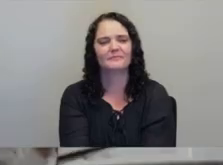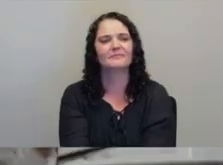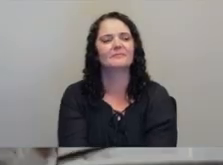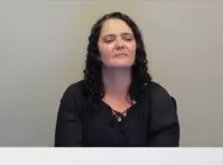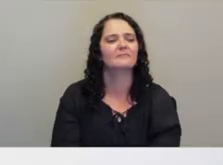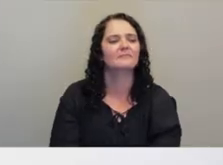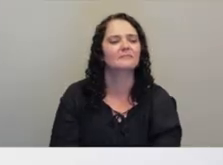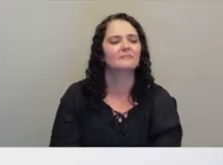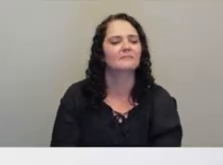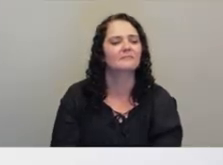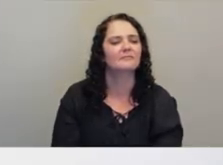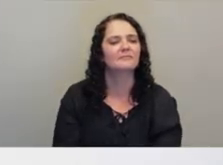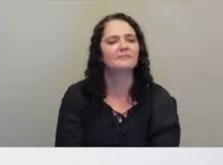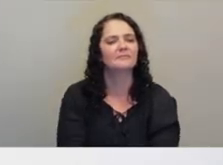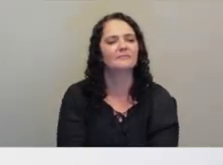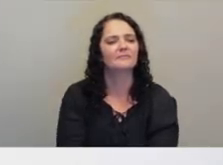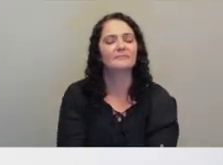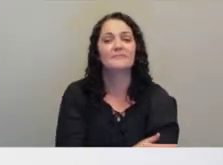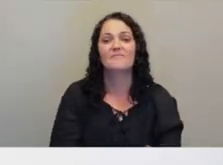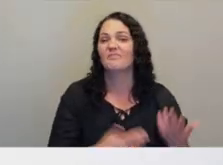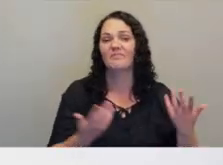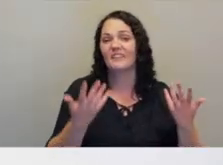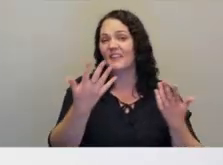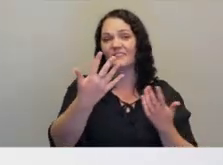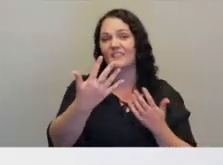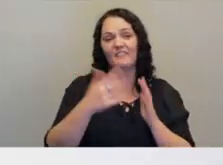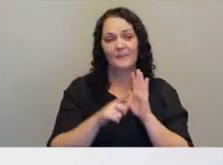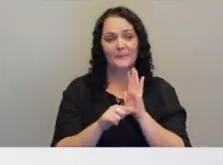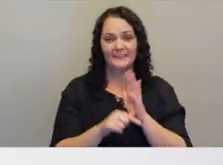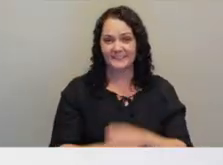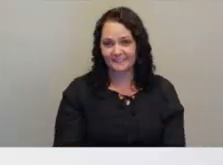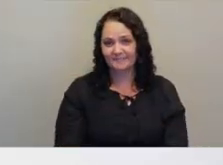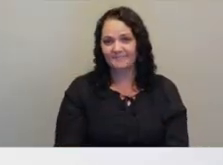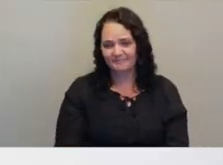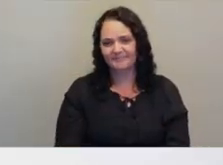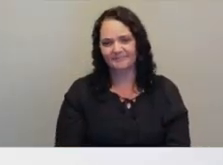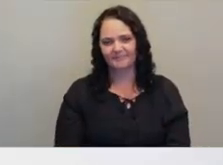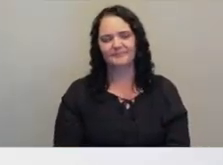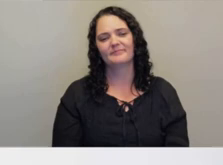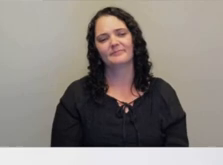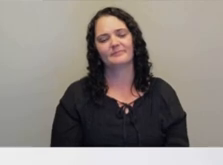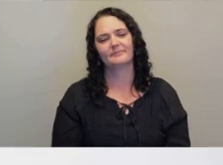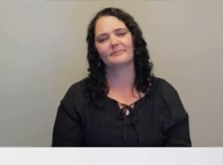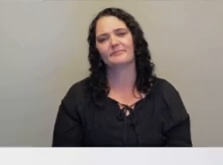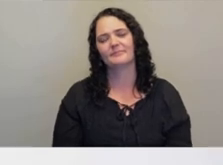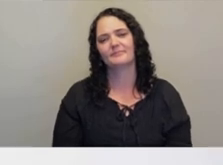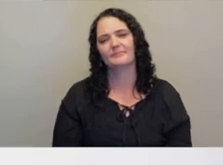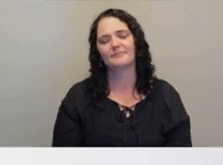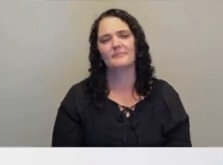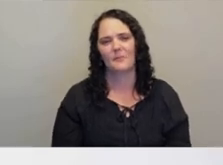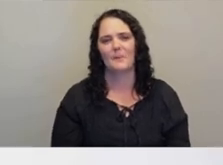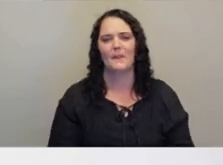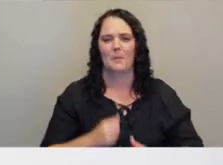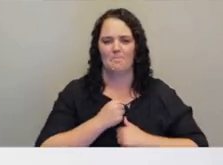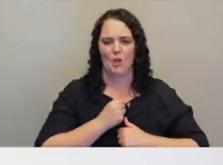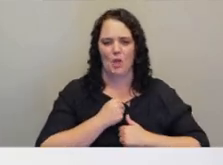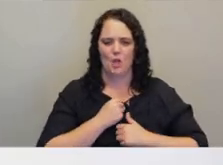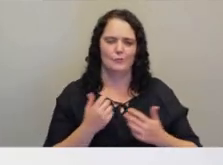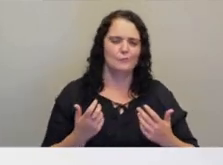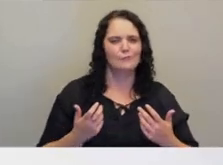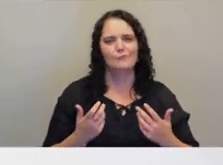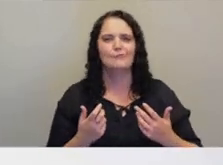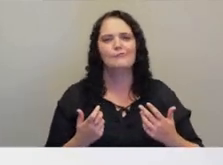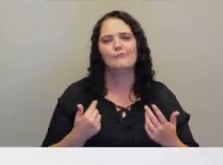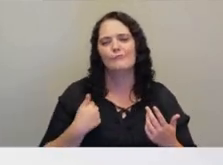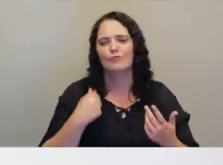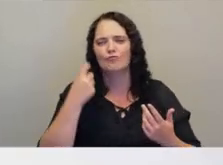right. Go about 5 minutes on this. Again, my strategy here is going to be to use bad proportions